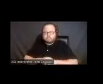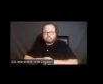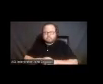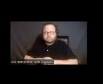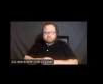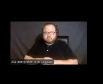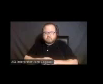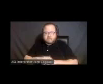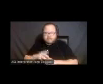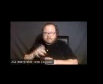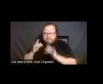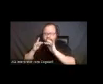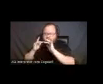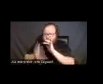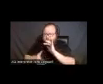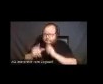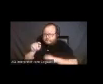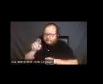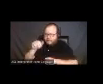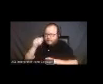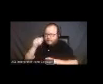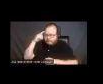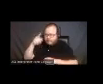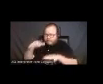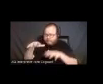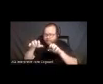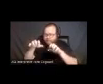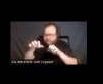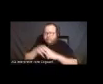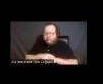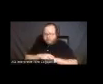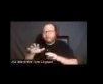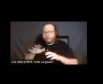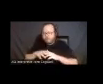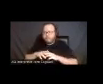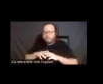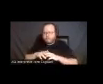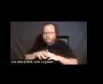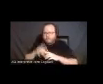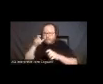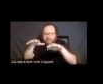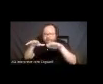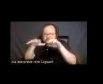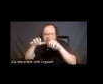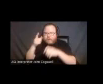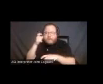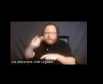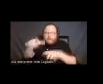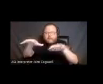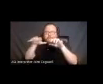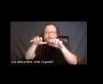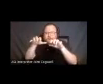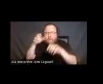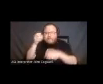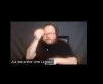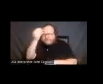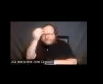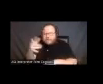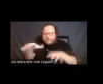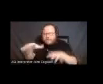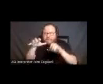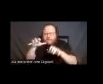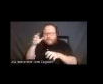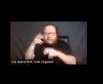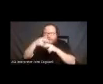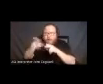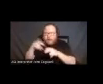Did we lose you, Tana? Did you freeze? Now we are moving on. Oh, so you froze for a bit. So I just want to